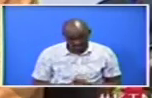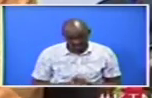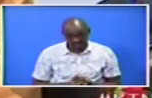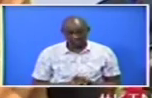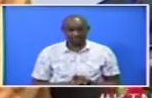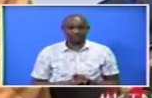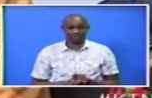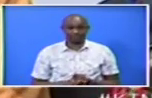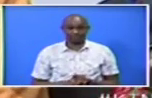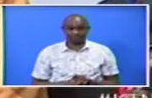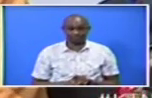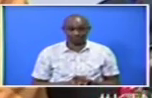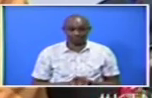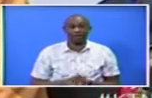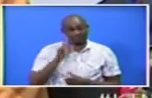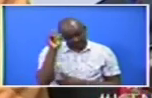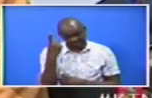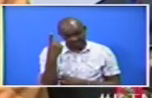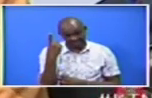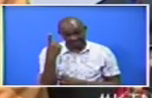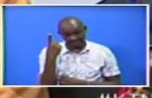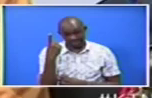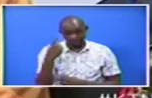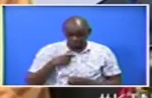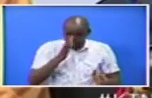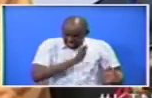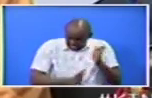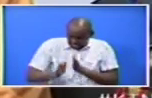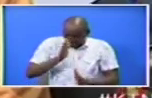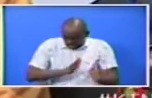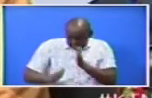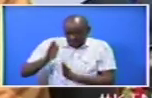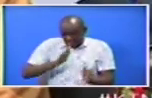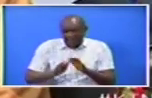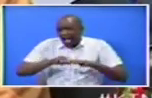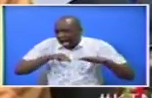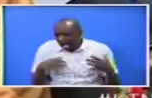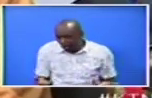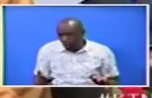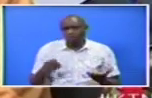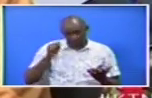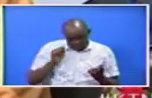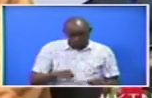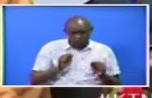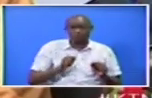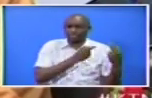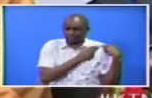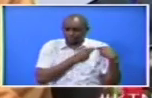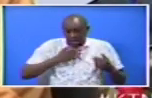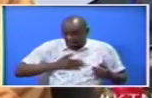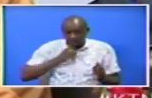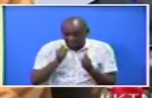was to first of all strategize on how we will play our role